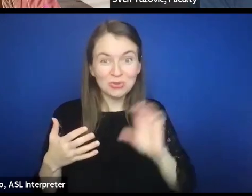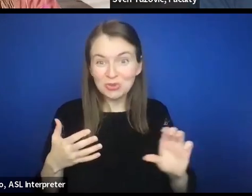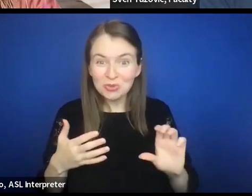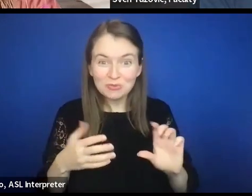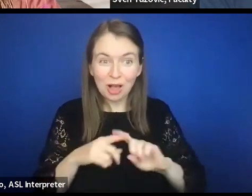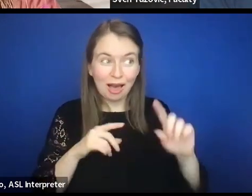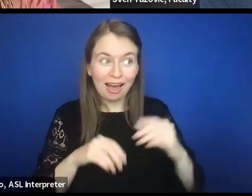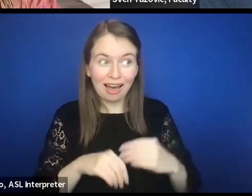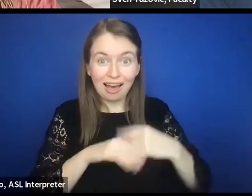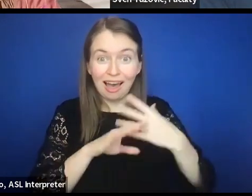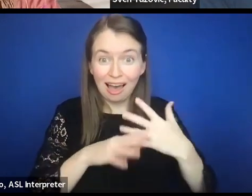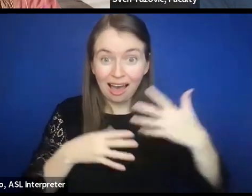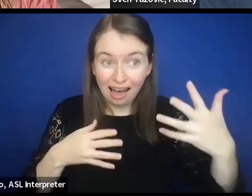away.